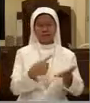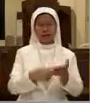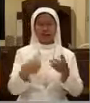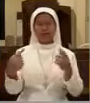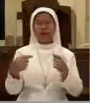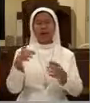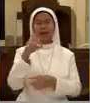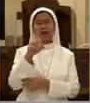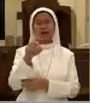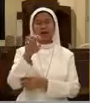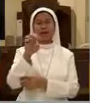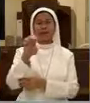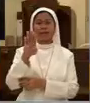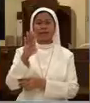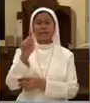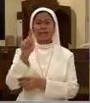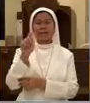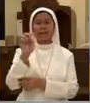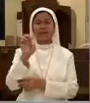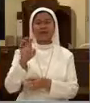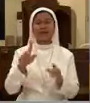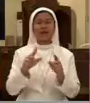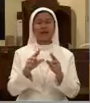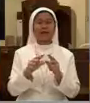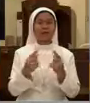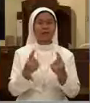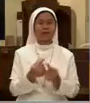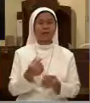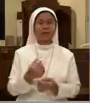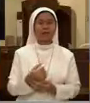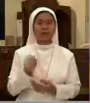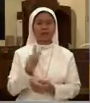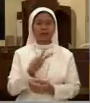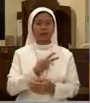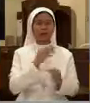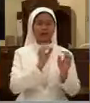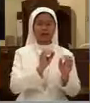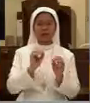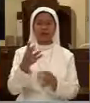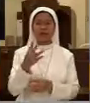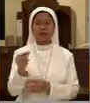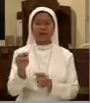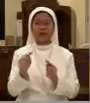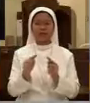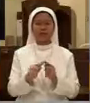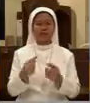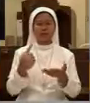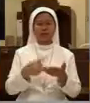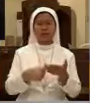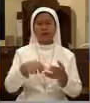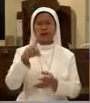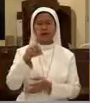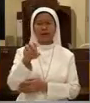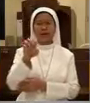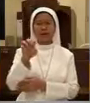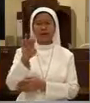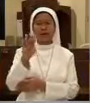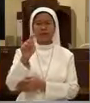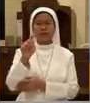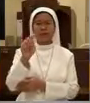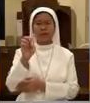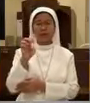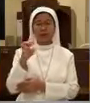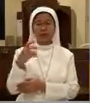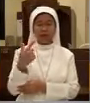clubs. Tinuturuan natin sila mag-debate. Meron ba tayo mga dialogue